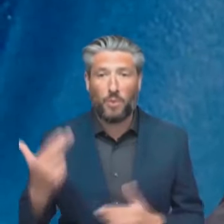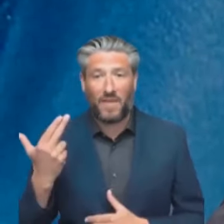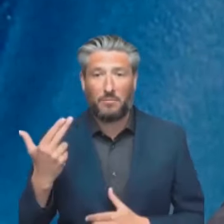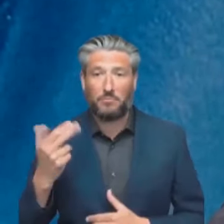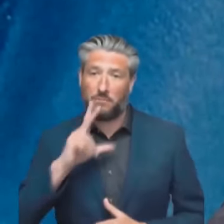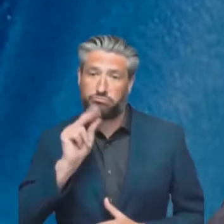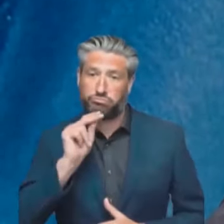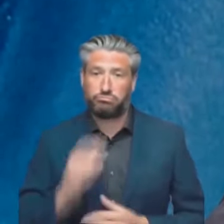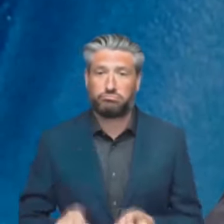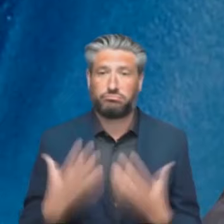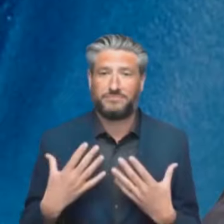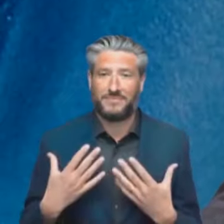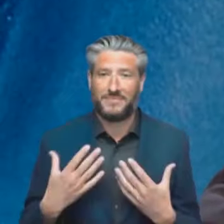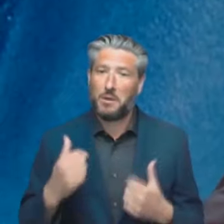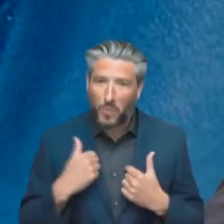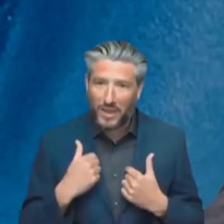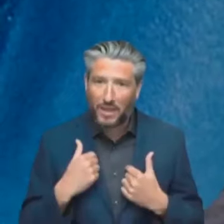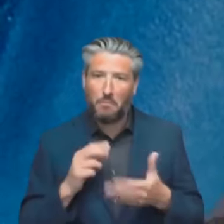us your questions live during the